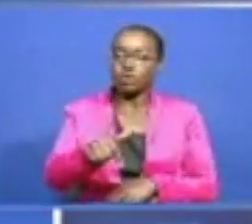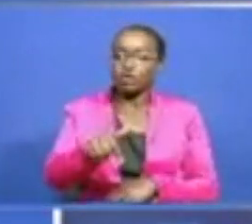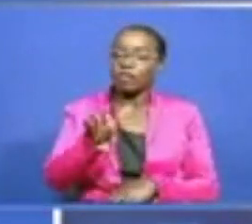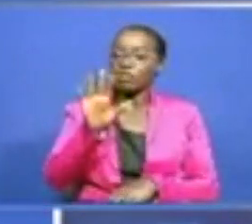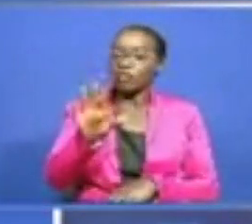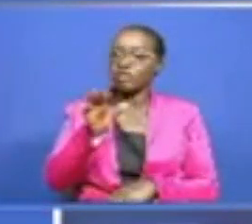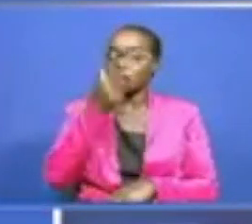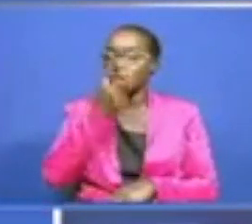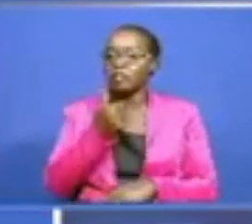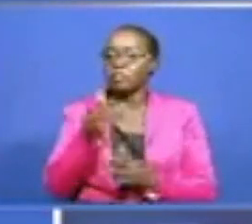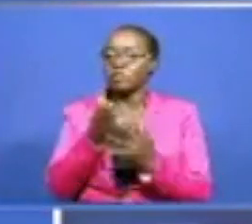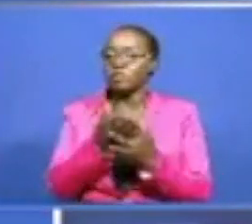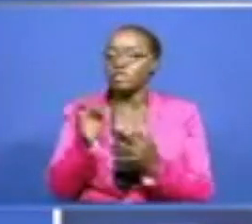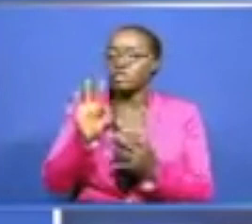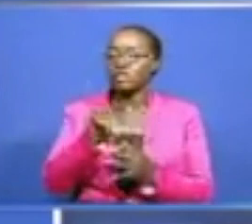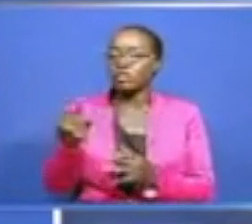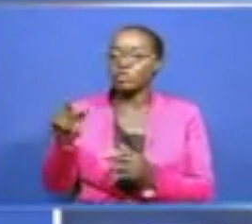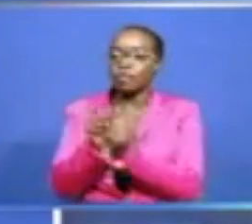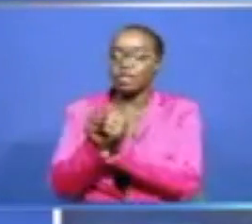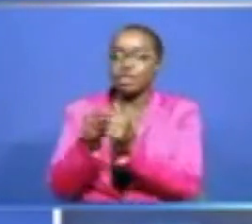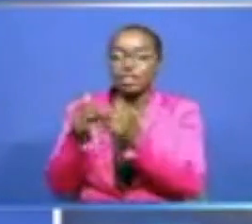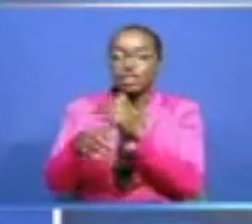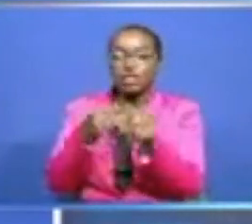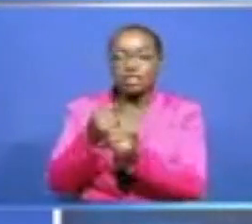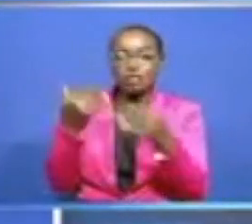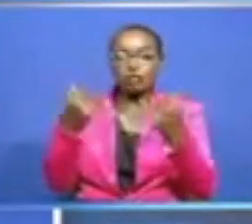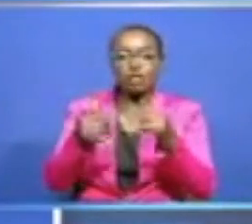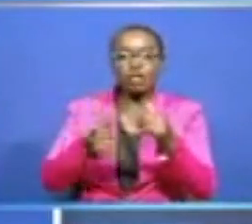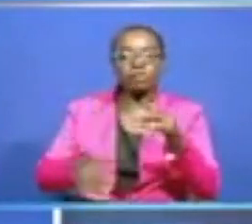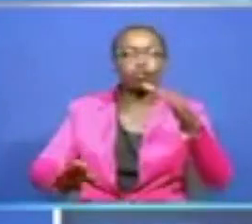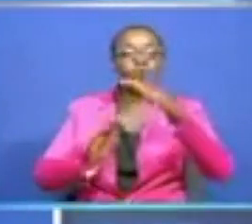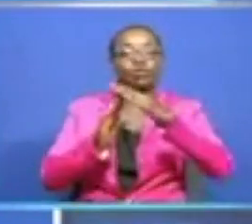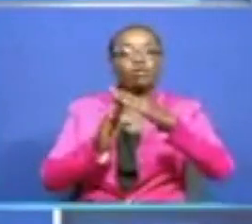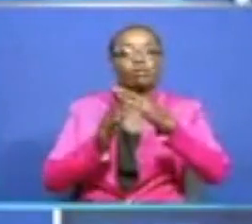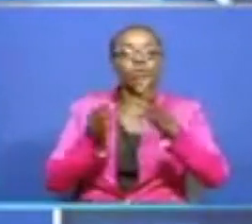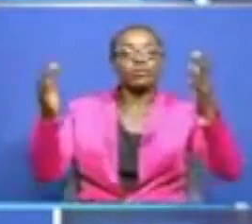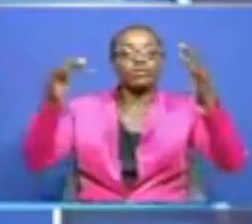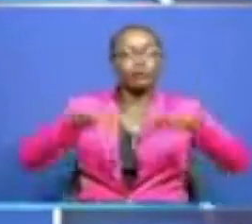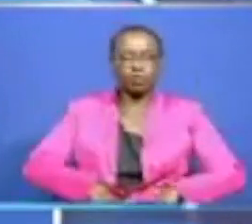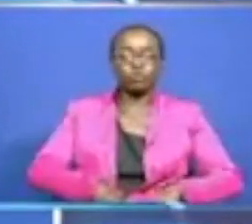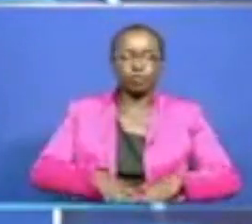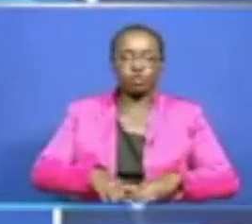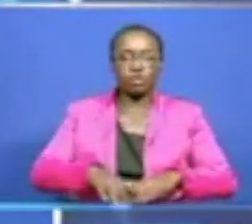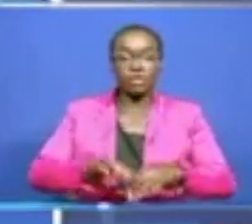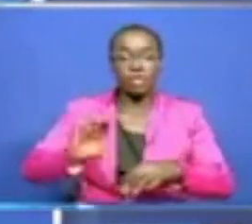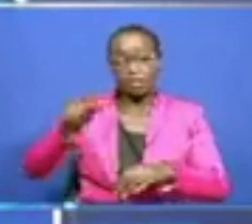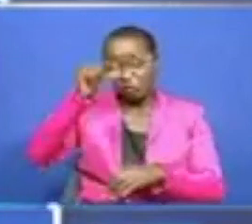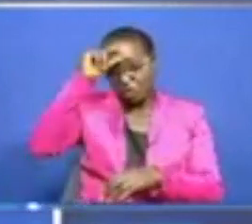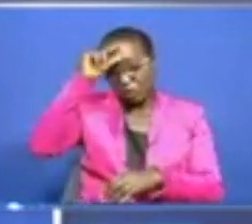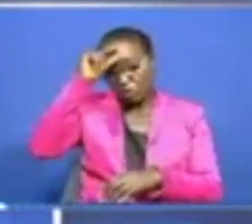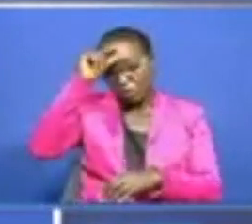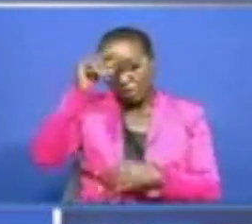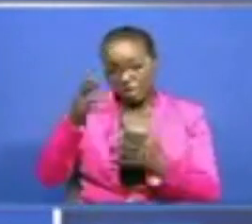aged between 3 and 10 years, were playing on top of a septic tank when it caved in. The incident prompted the county government to